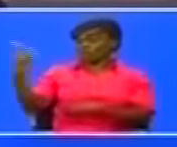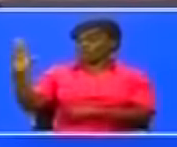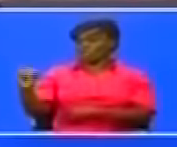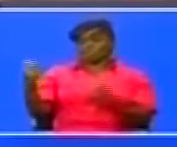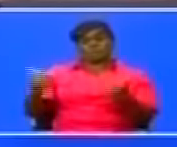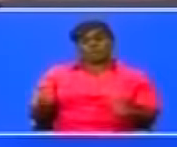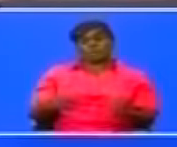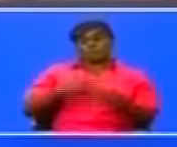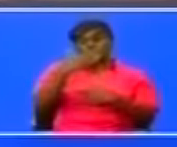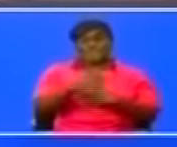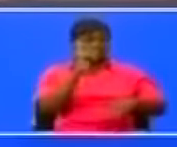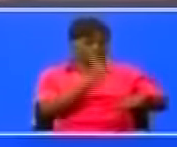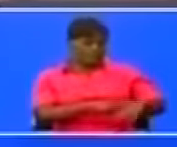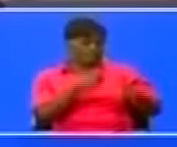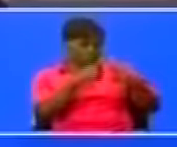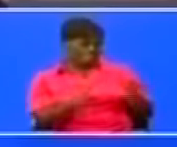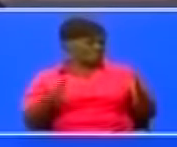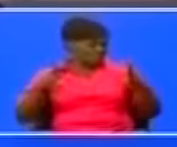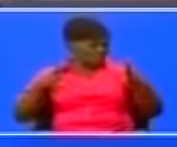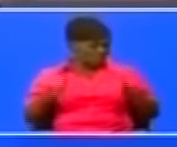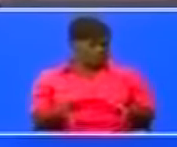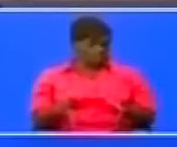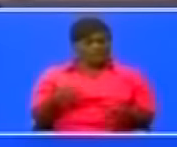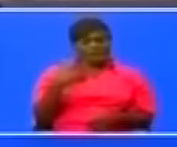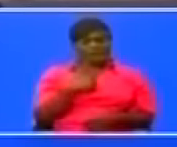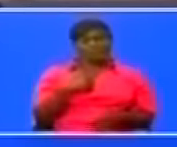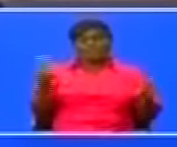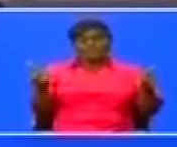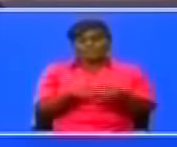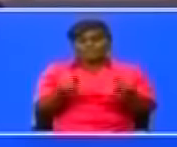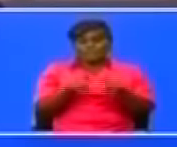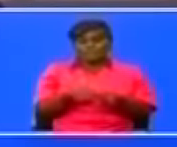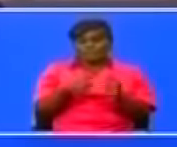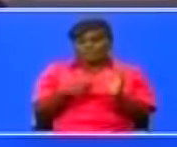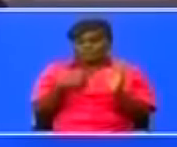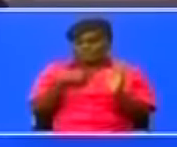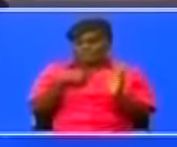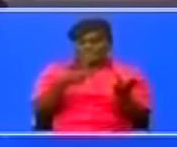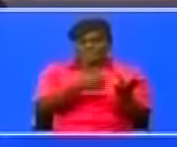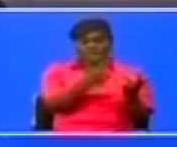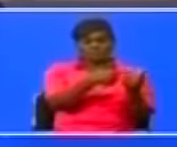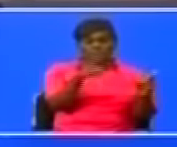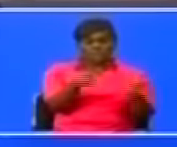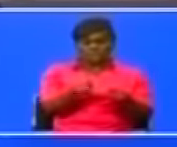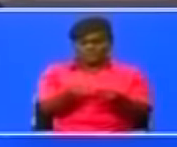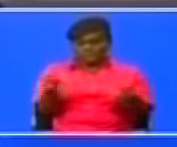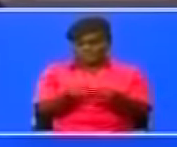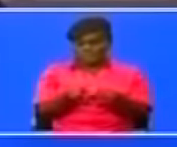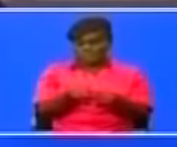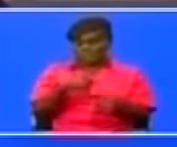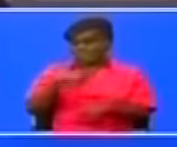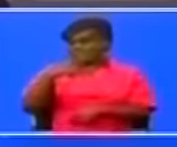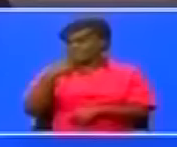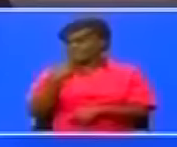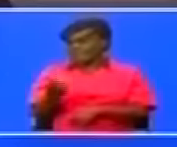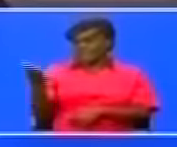40%. So next season I want to start with a bang, and I also want to stand out and being counted. Just like I said